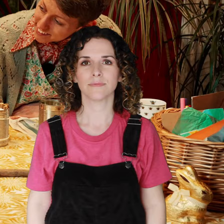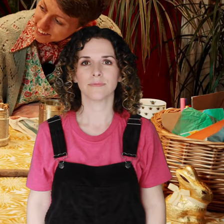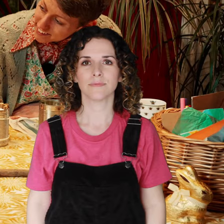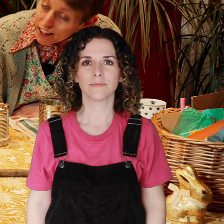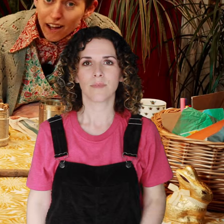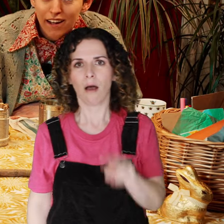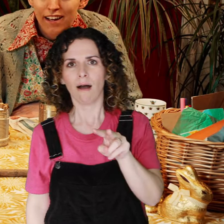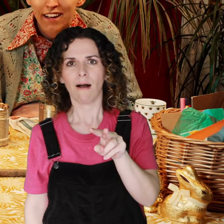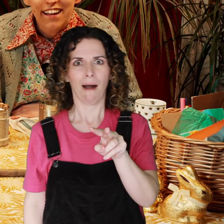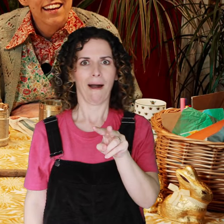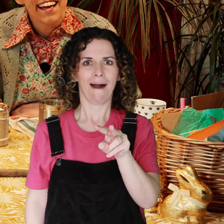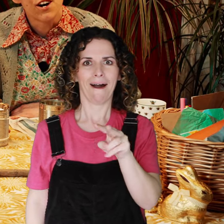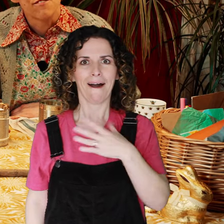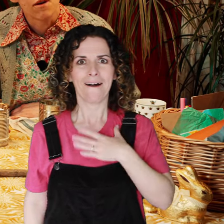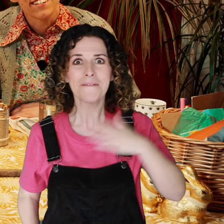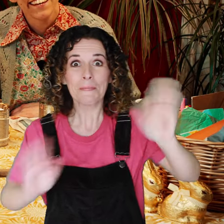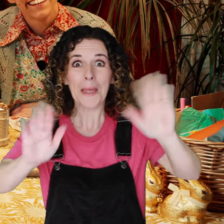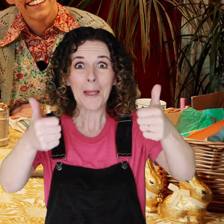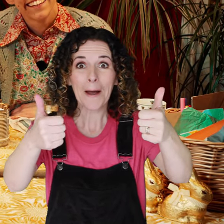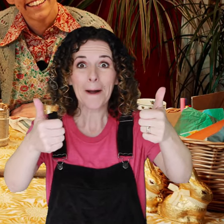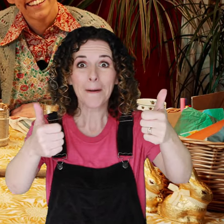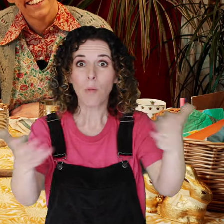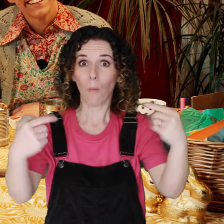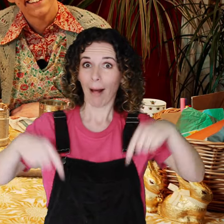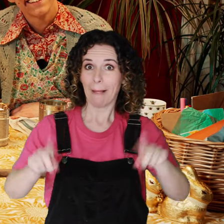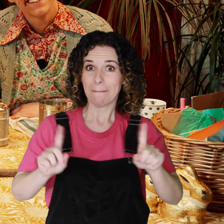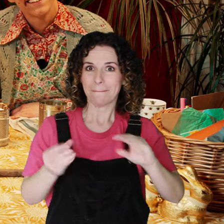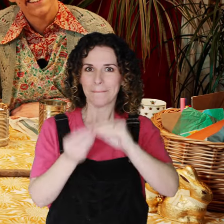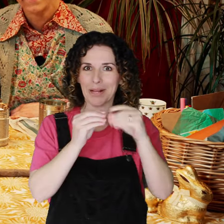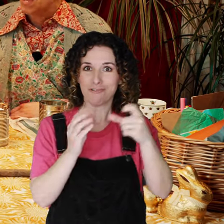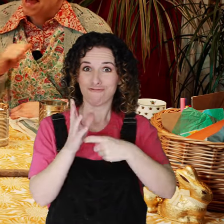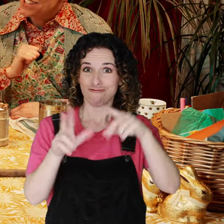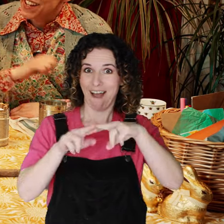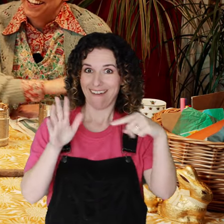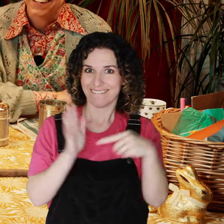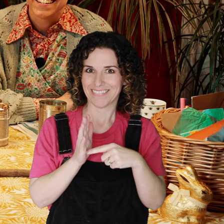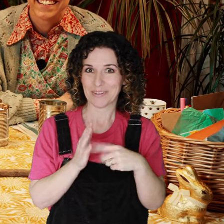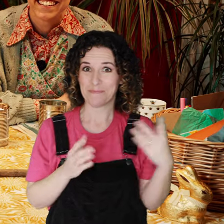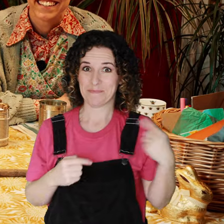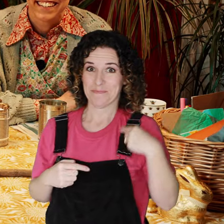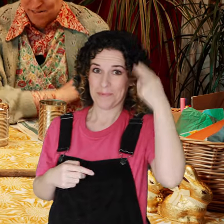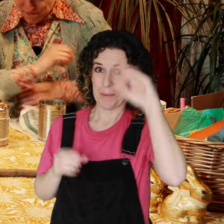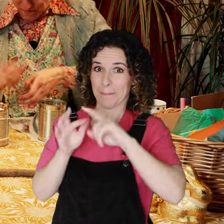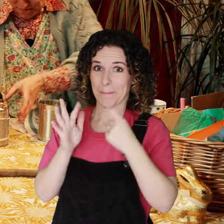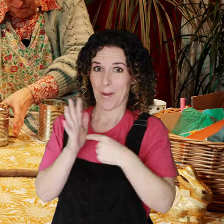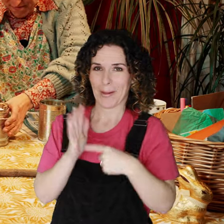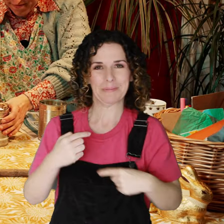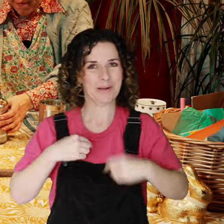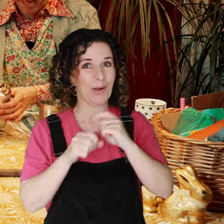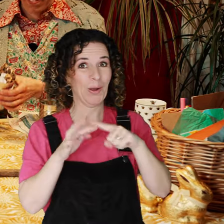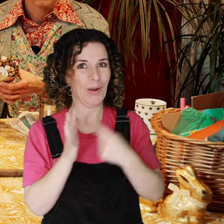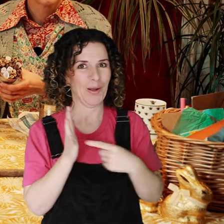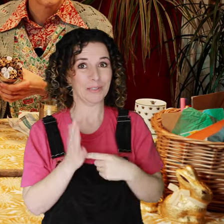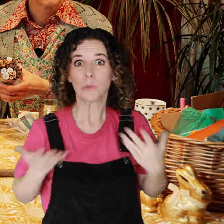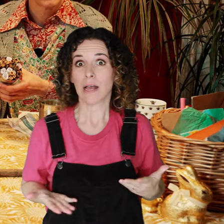Ah! Hello everybody. Welcome to Crafts with Bert and Gert. Today we're going to